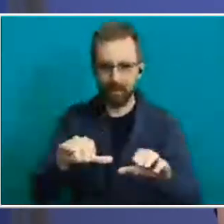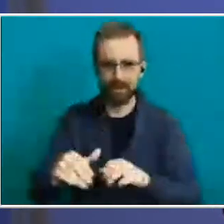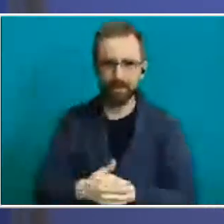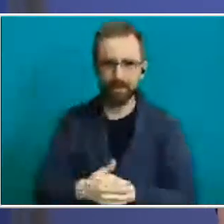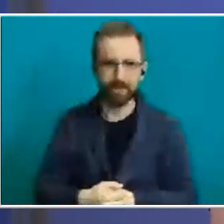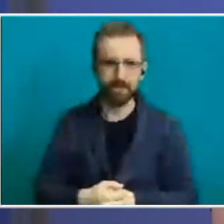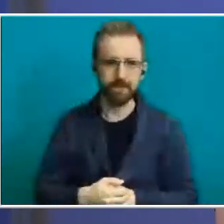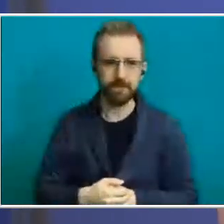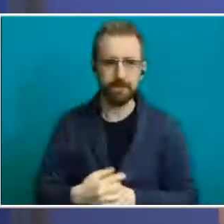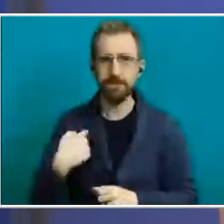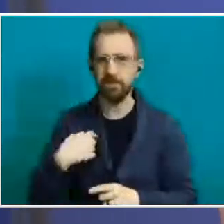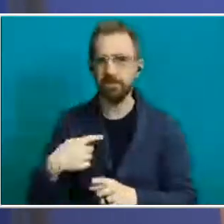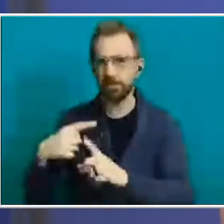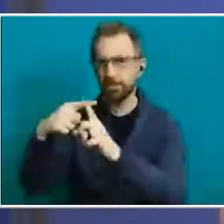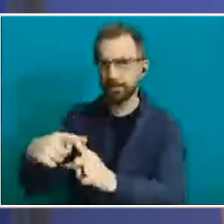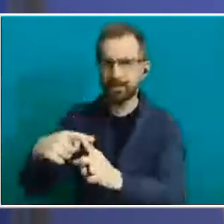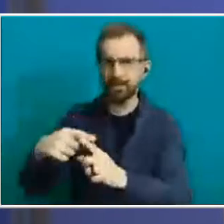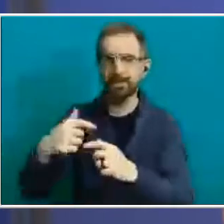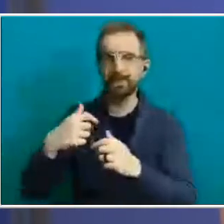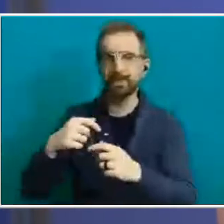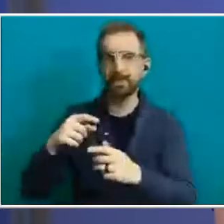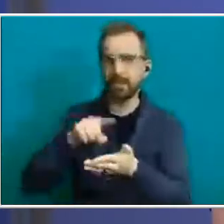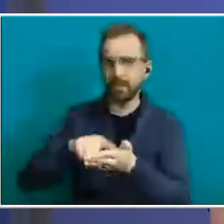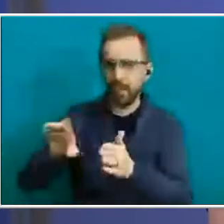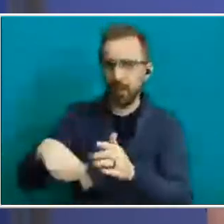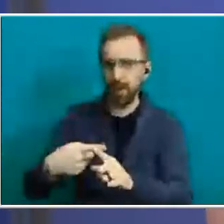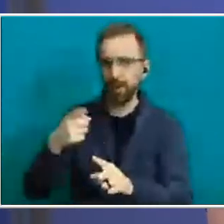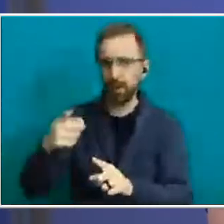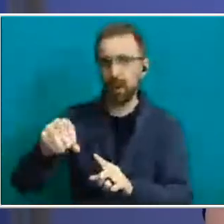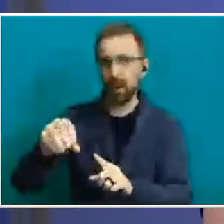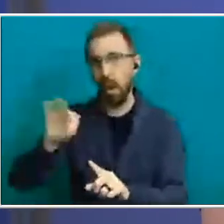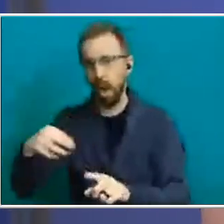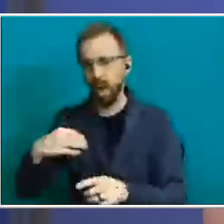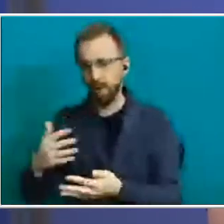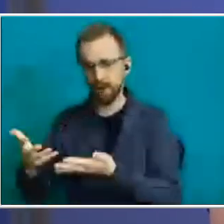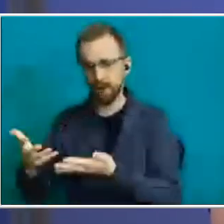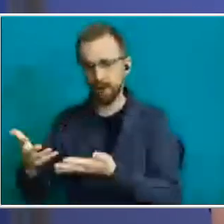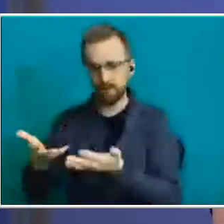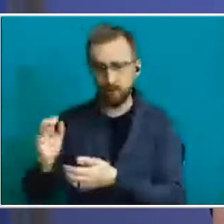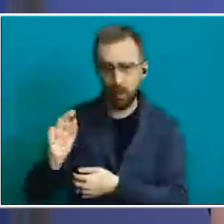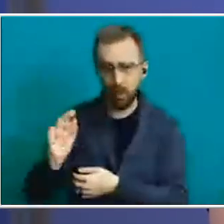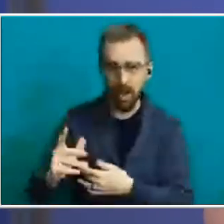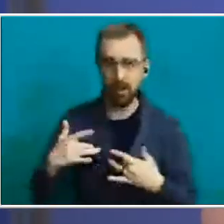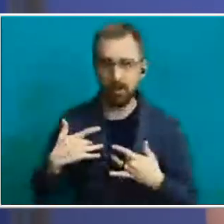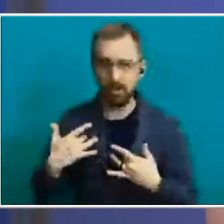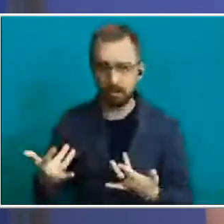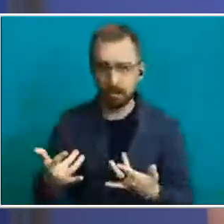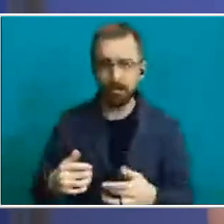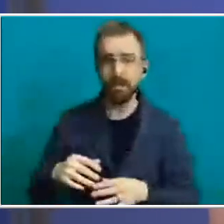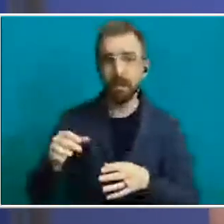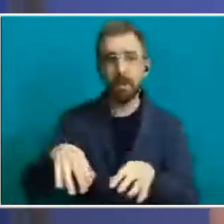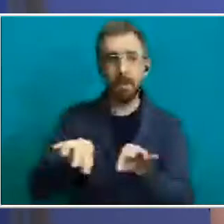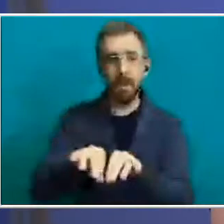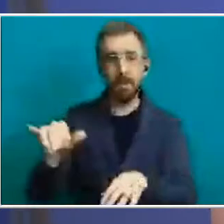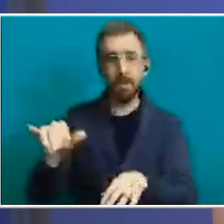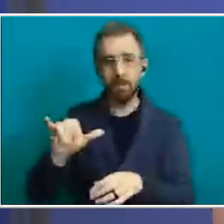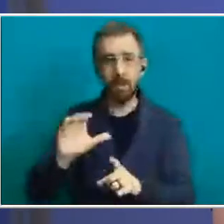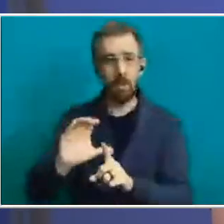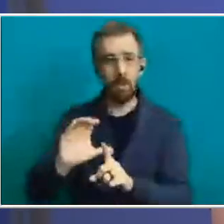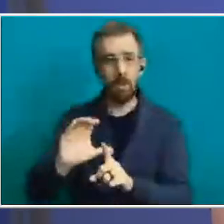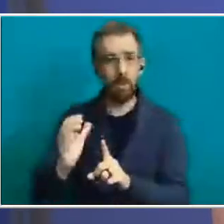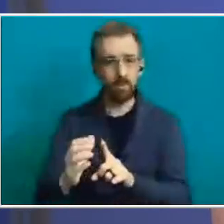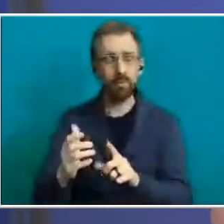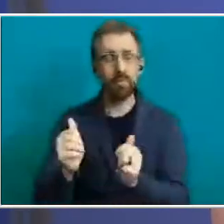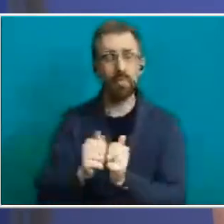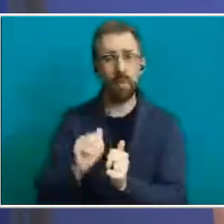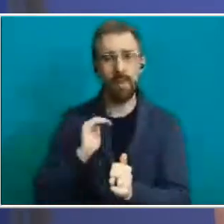to and check on them when they come off to the side and see what's going on. And I think it's also just really important, the culture with our sports